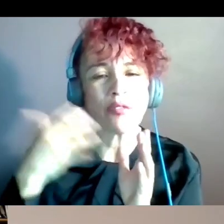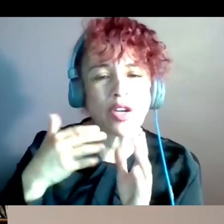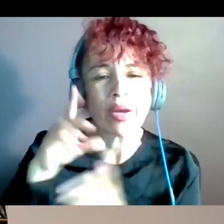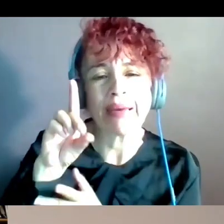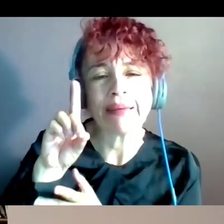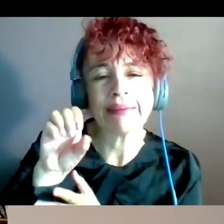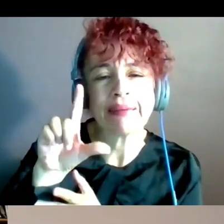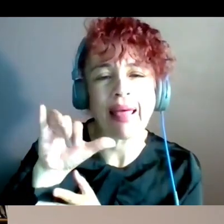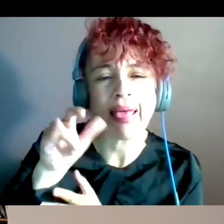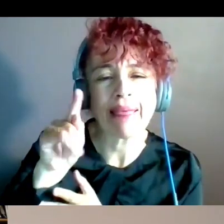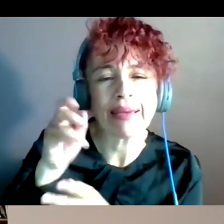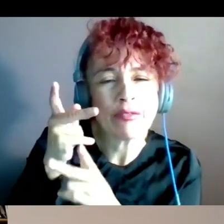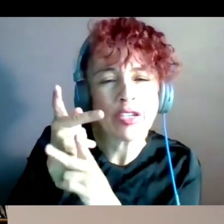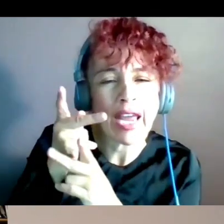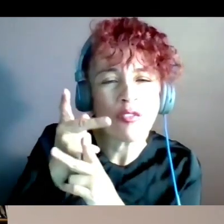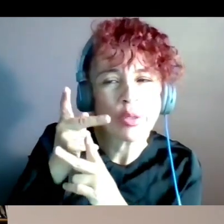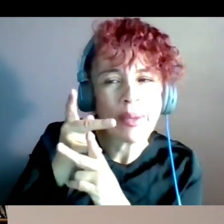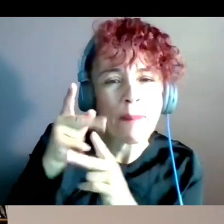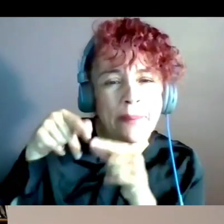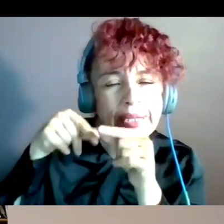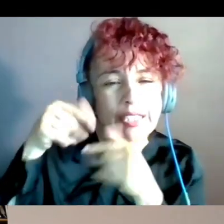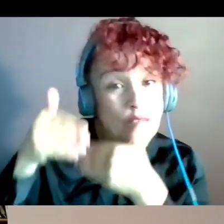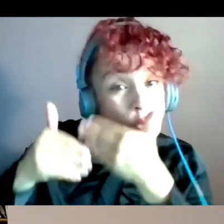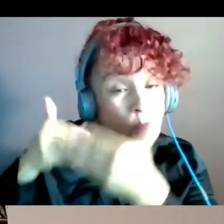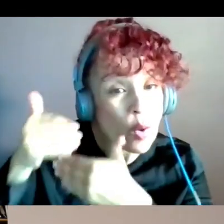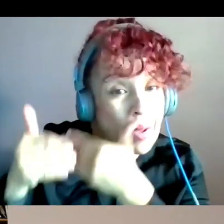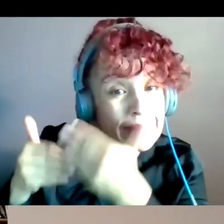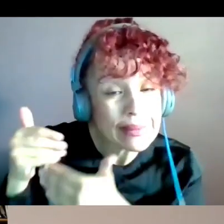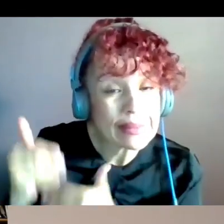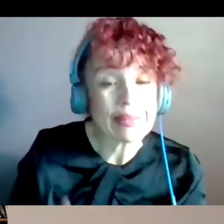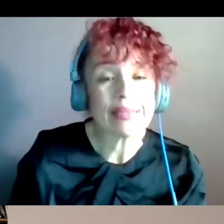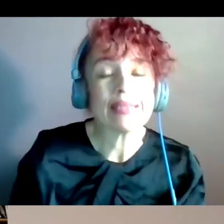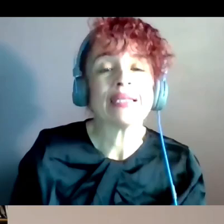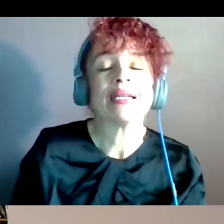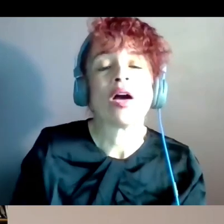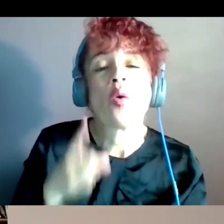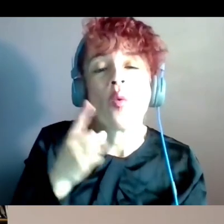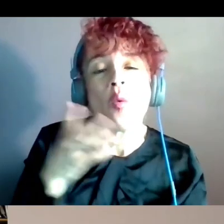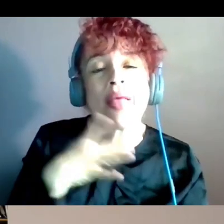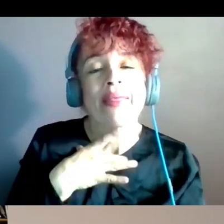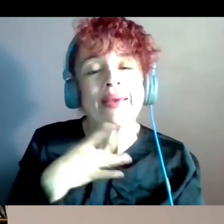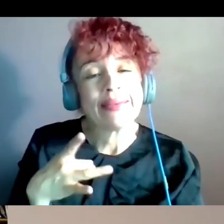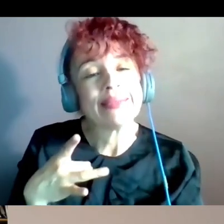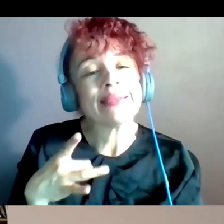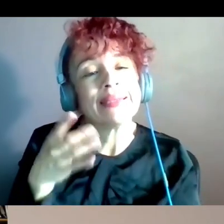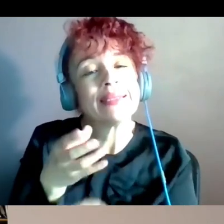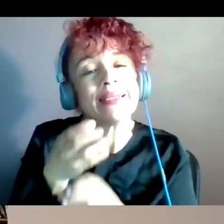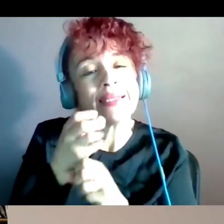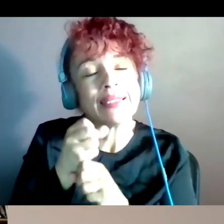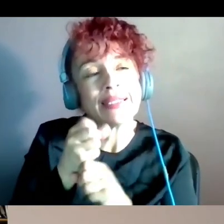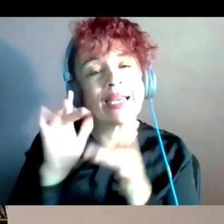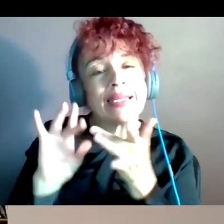supported, will break off in the process. Um, but one of the things that I like about it is I can get it in virtually